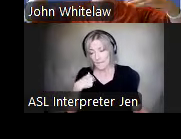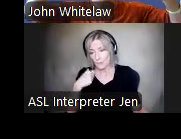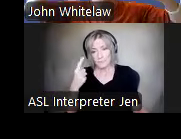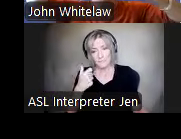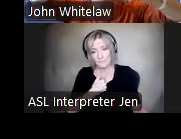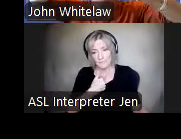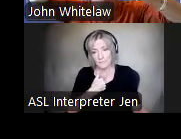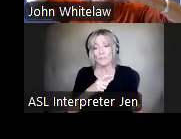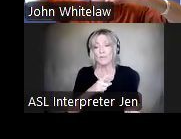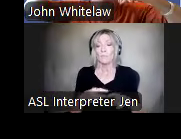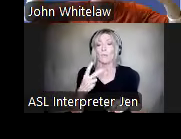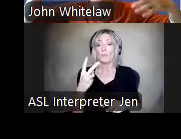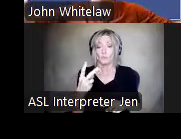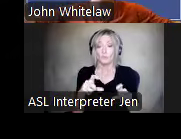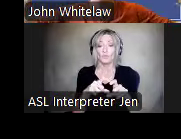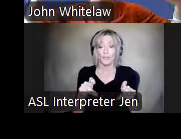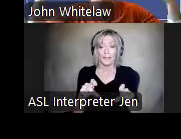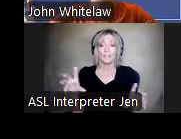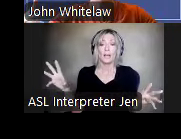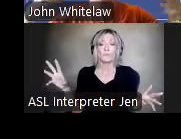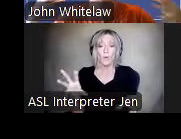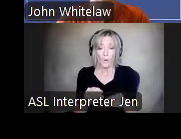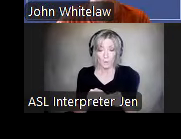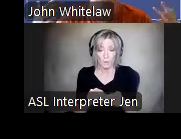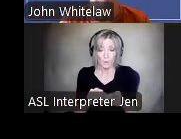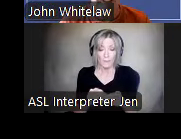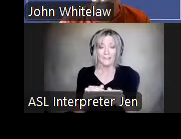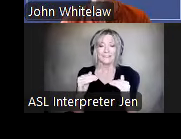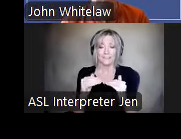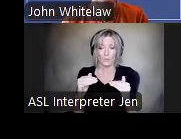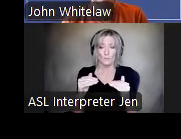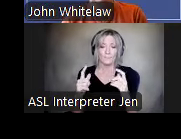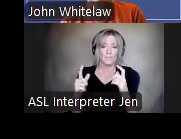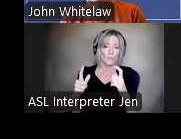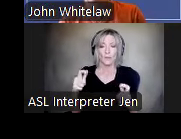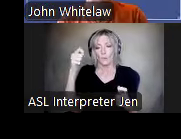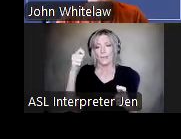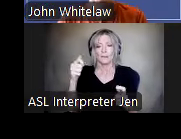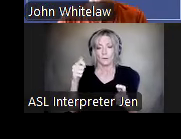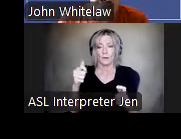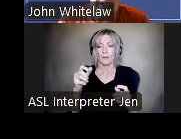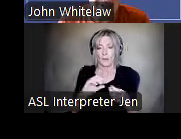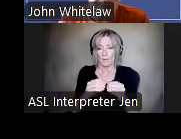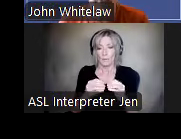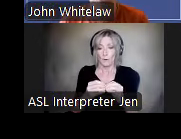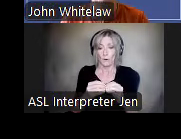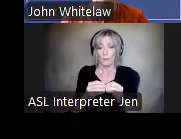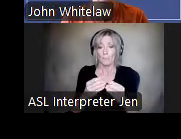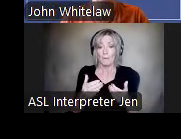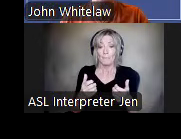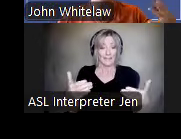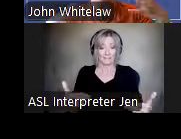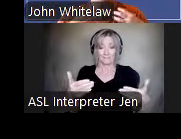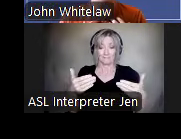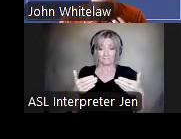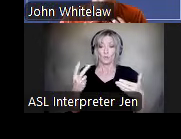2 checks together should add up to the greater amount that you're entitled to. So you might get 2 checks, but you don't